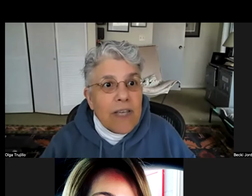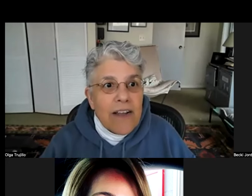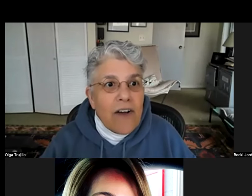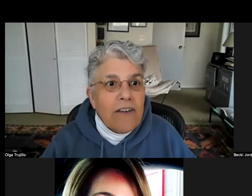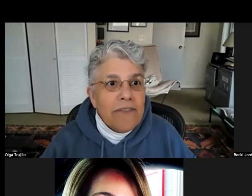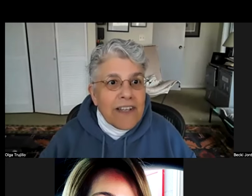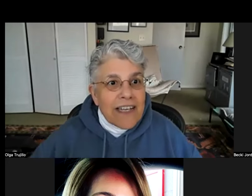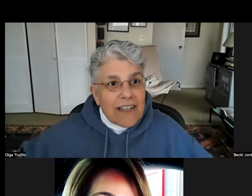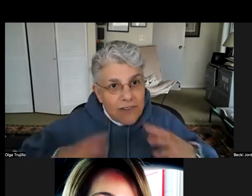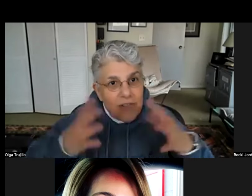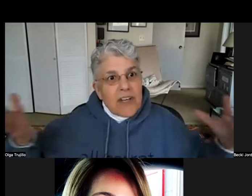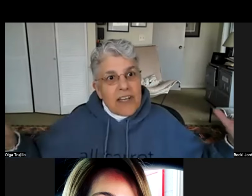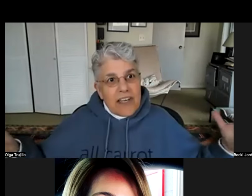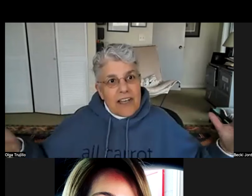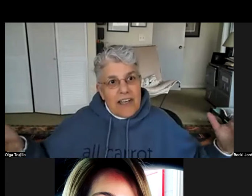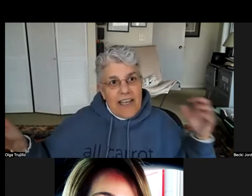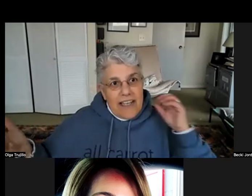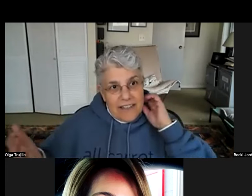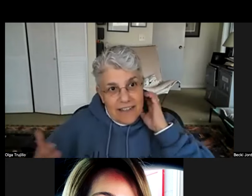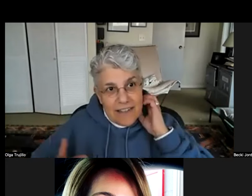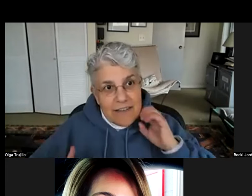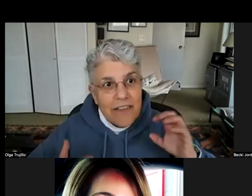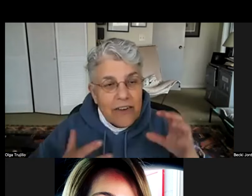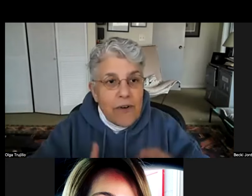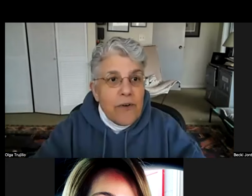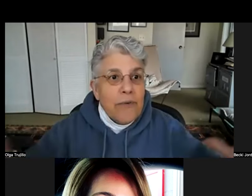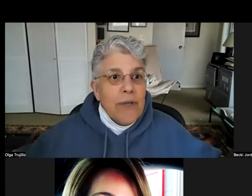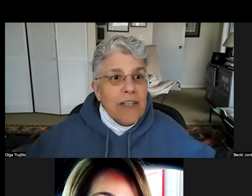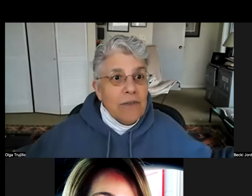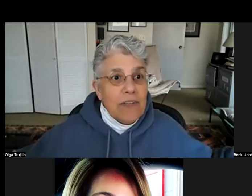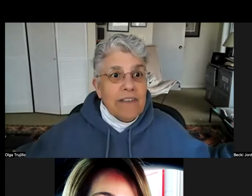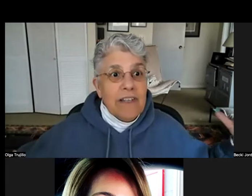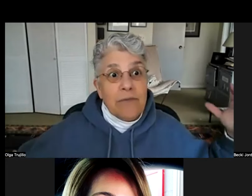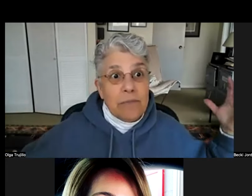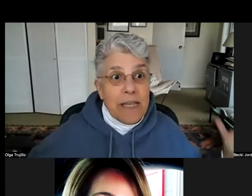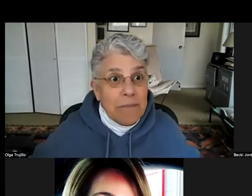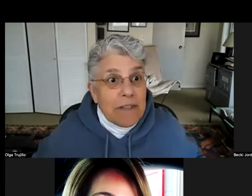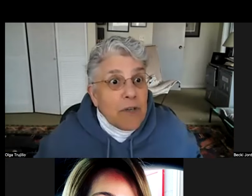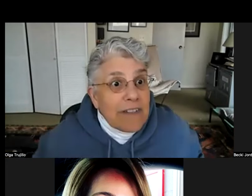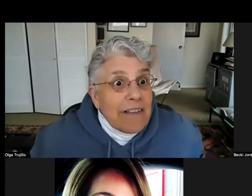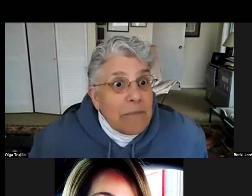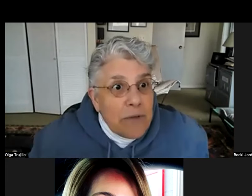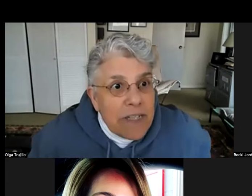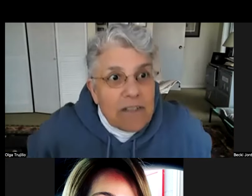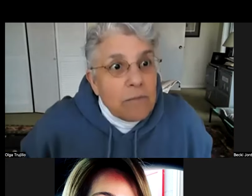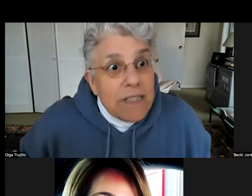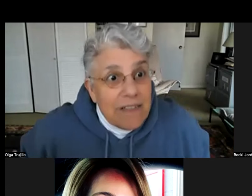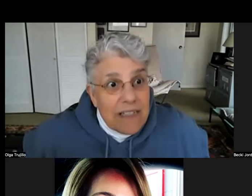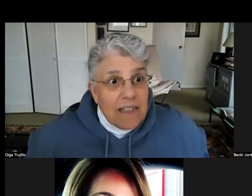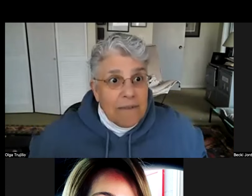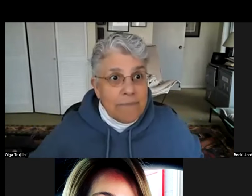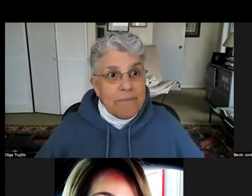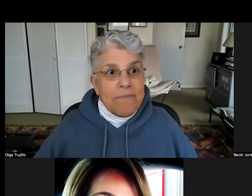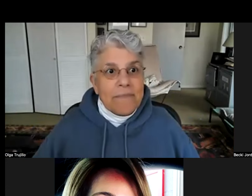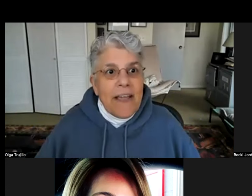So you can't often like look and like, oh, we could do this and this would make it much more accessible because you're